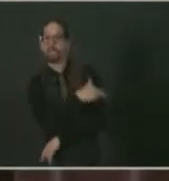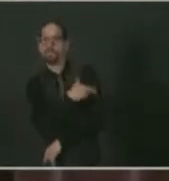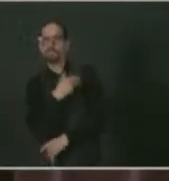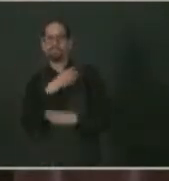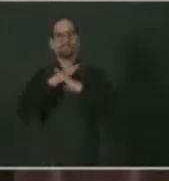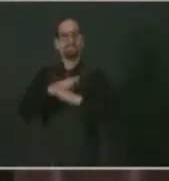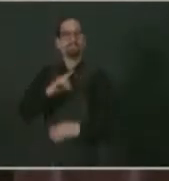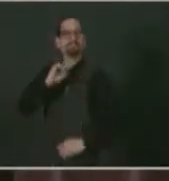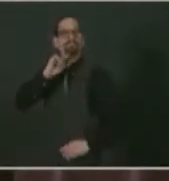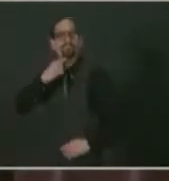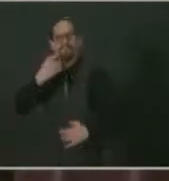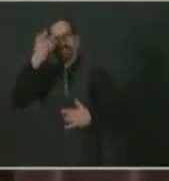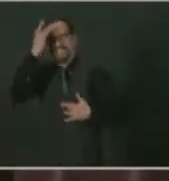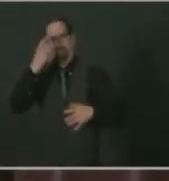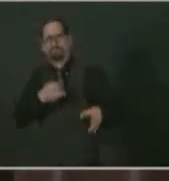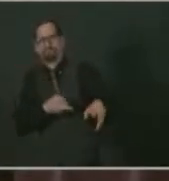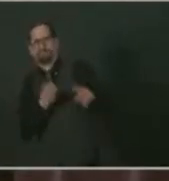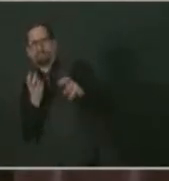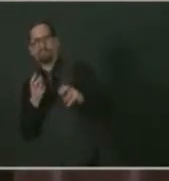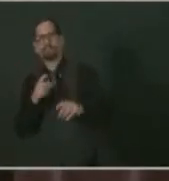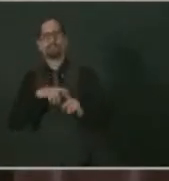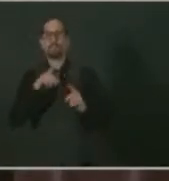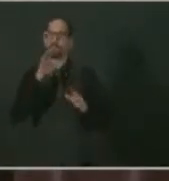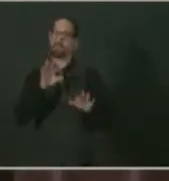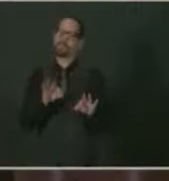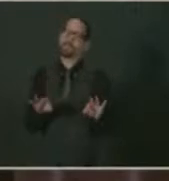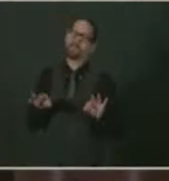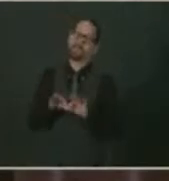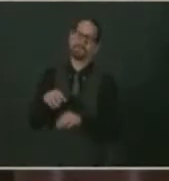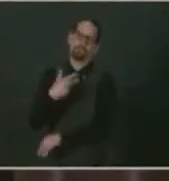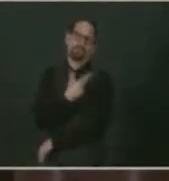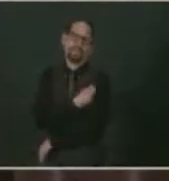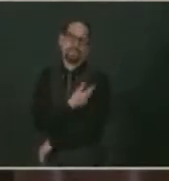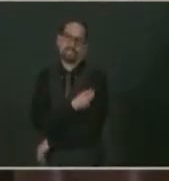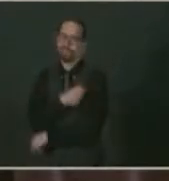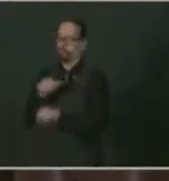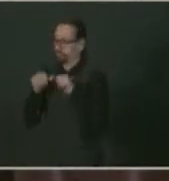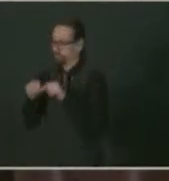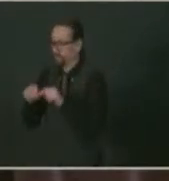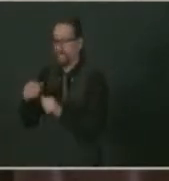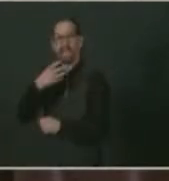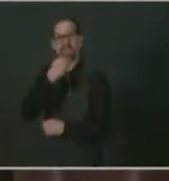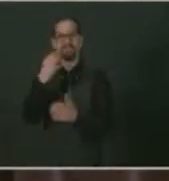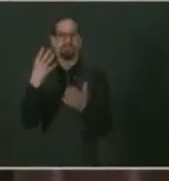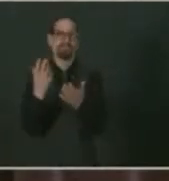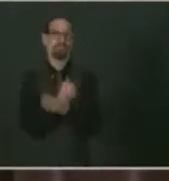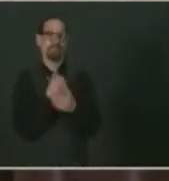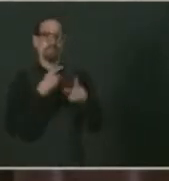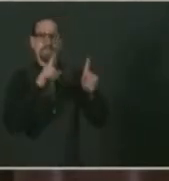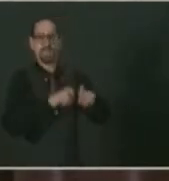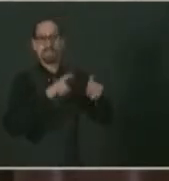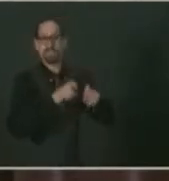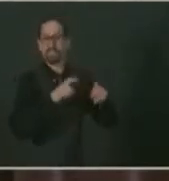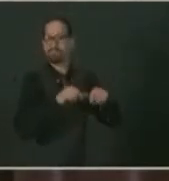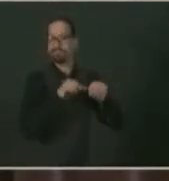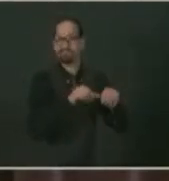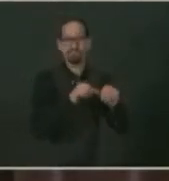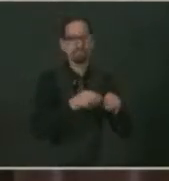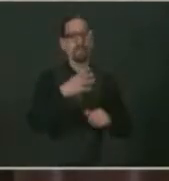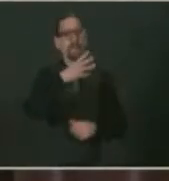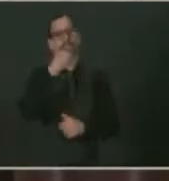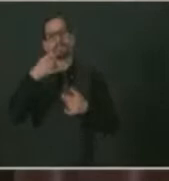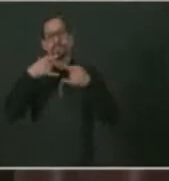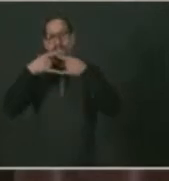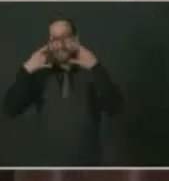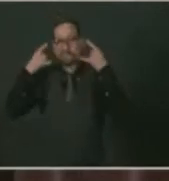in addition to vaccines, continue to get tested, continue to get treatment, wear the best upgraded mask most effectively that you